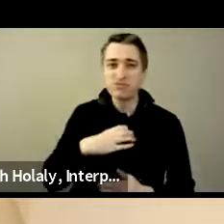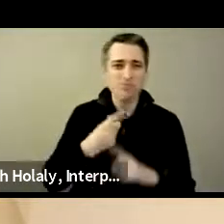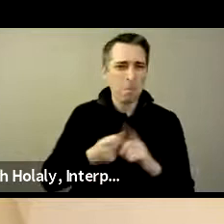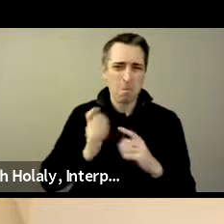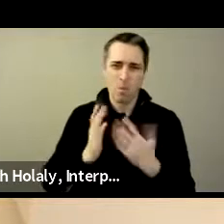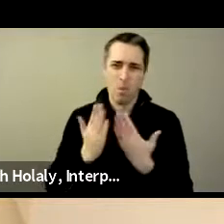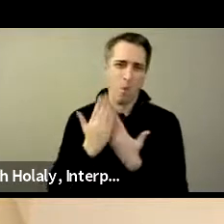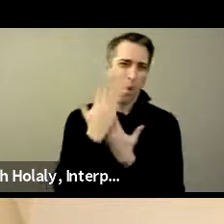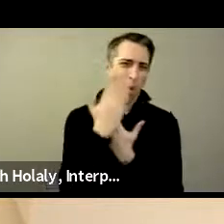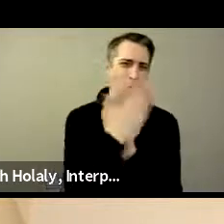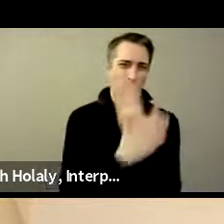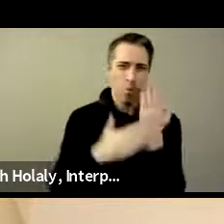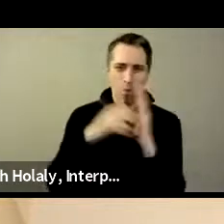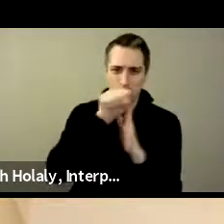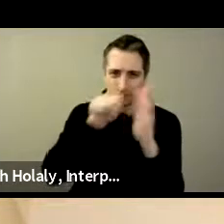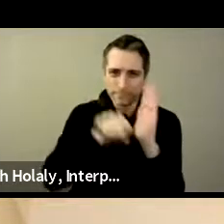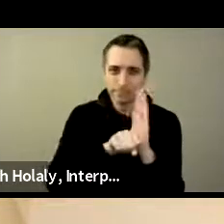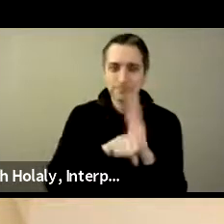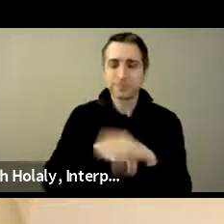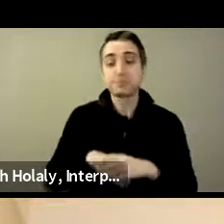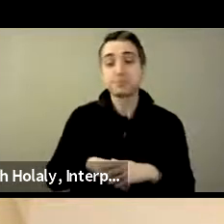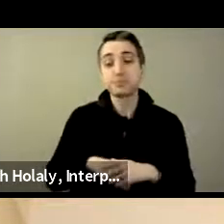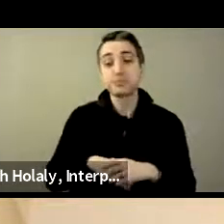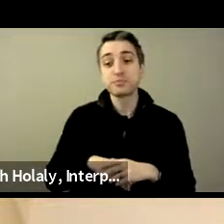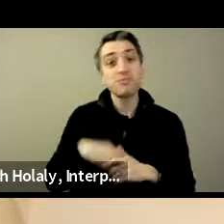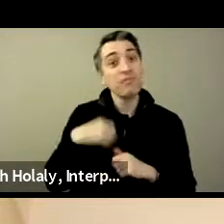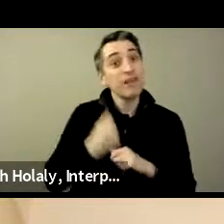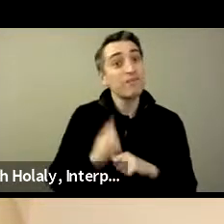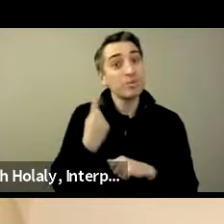state, and everybody has a